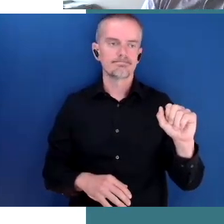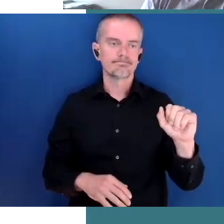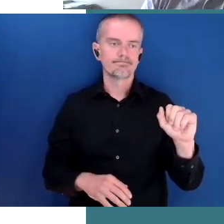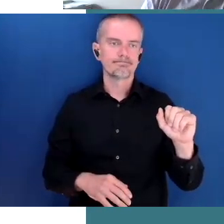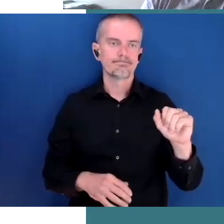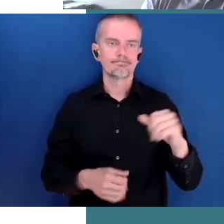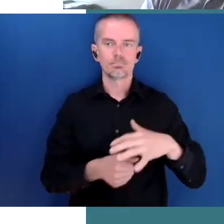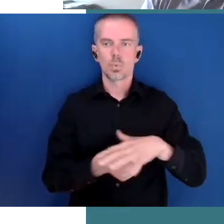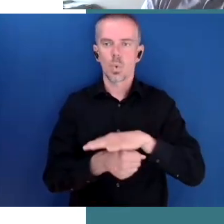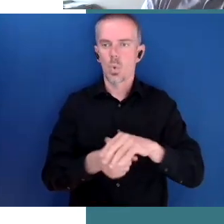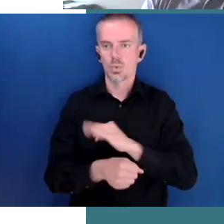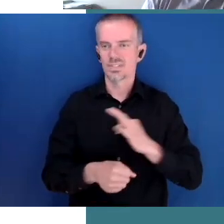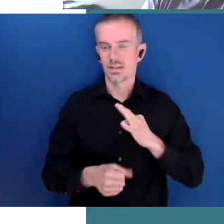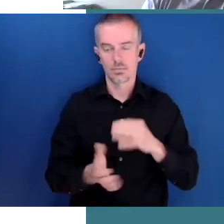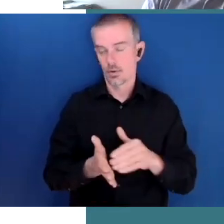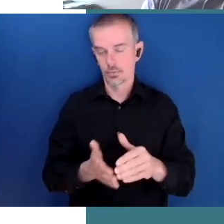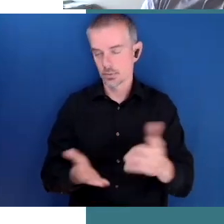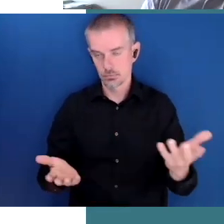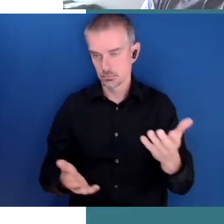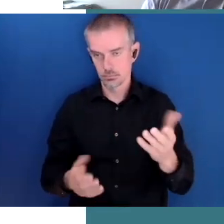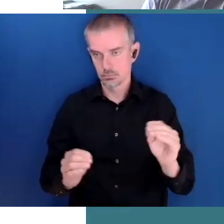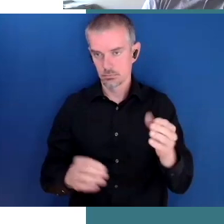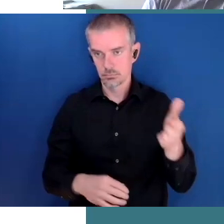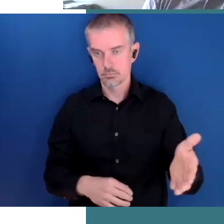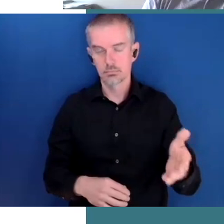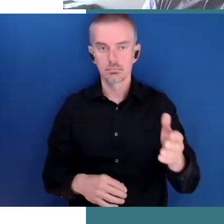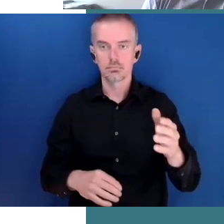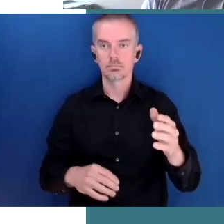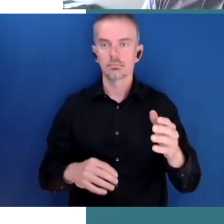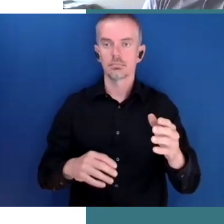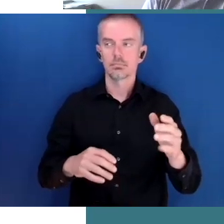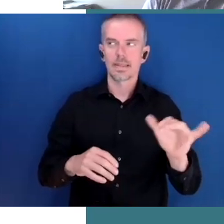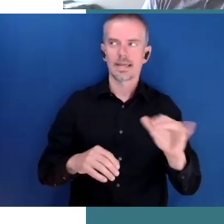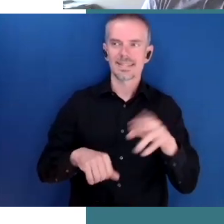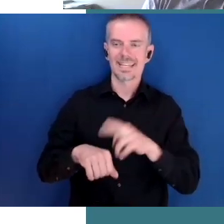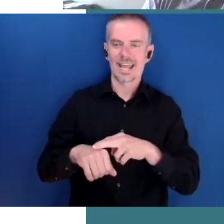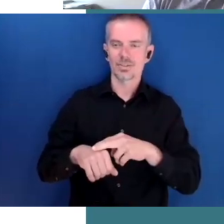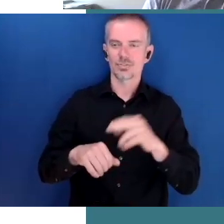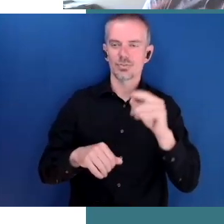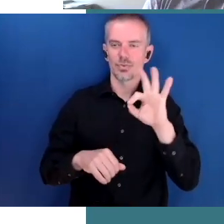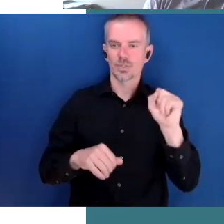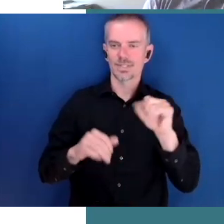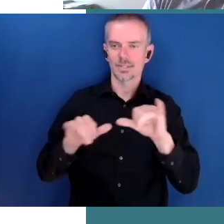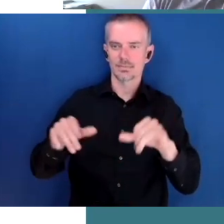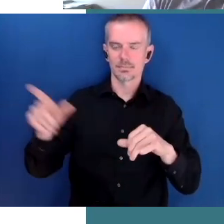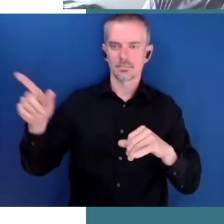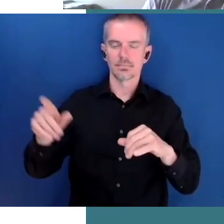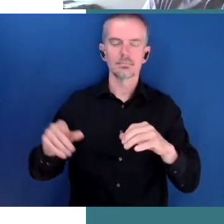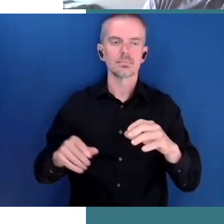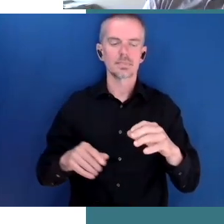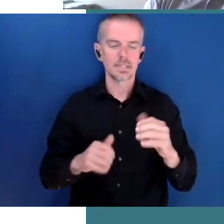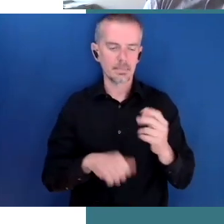local staff in a lot of cases, like the National Forest System does, it can be a little bit harder to find that relevant